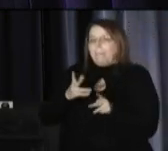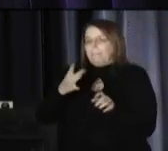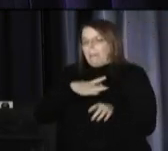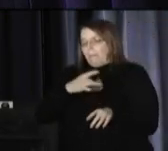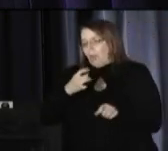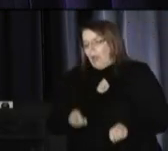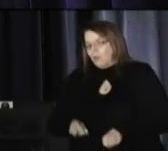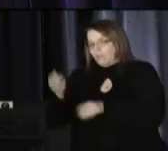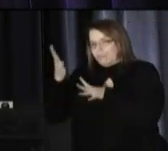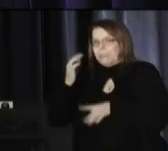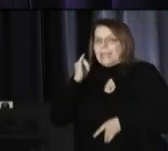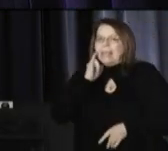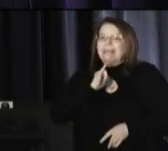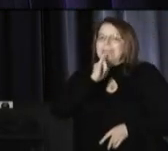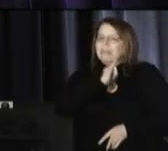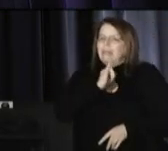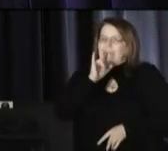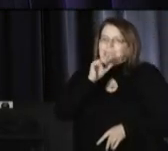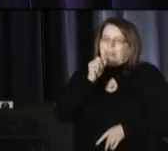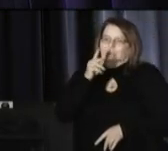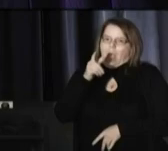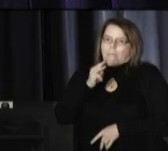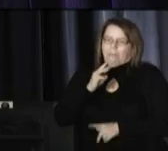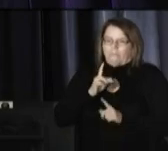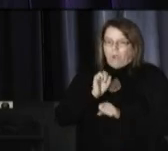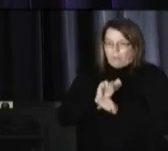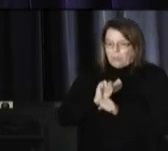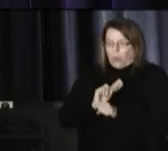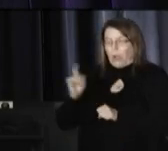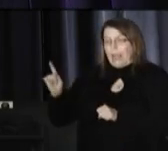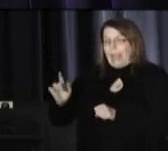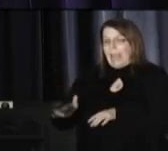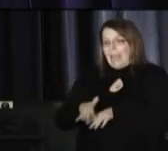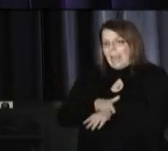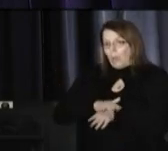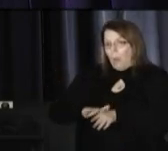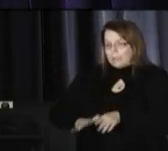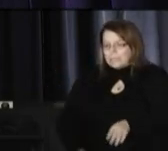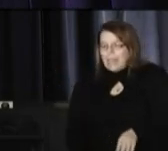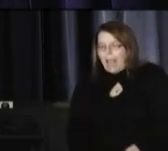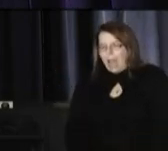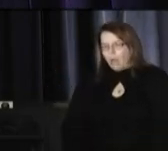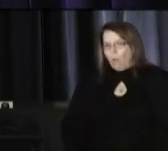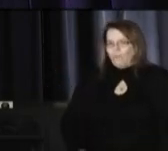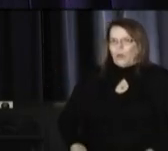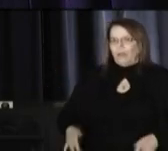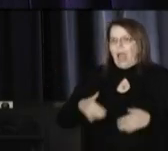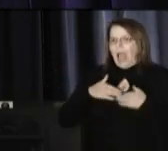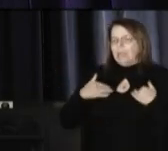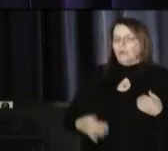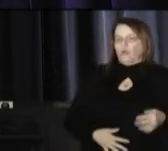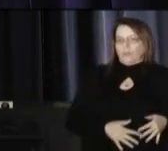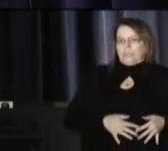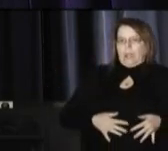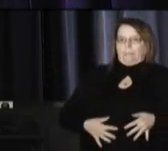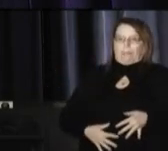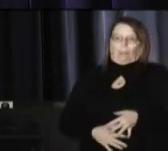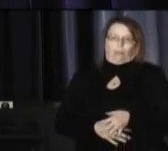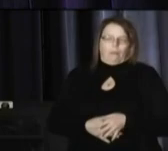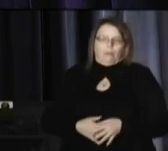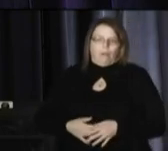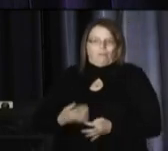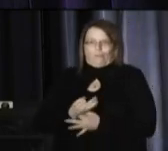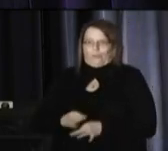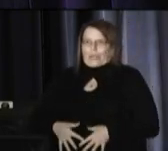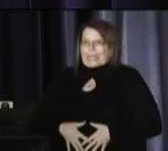work. He runs his hands over your thighs, your breasts, your free stomach. How